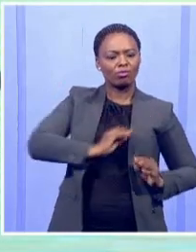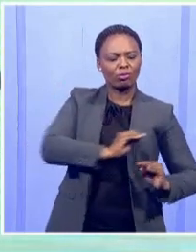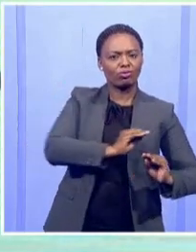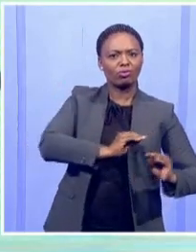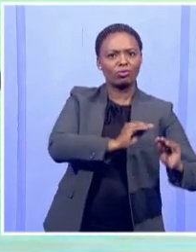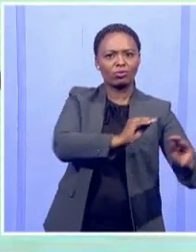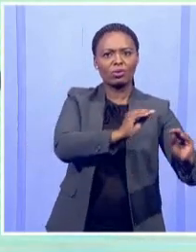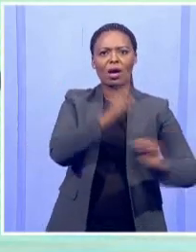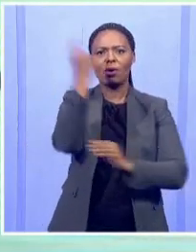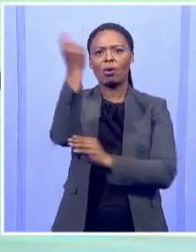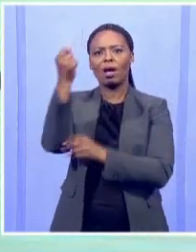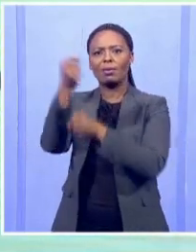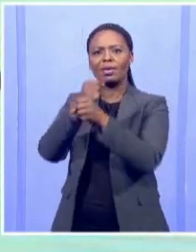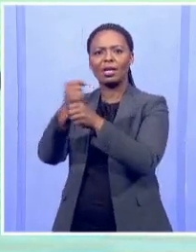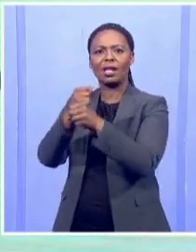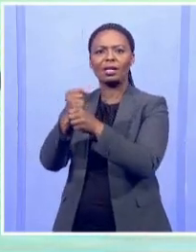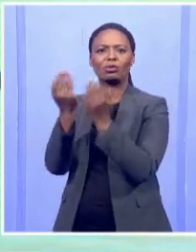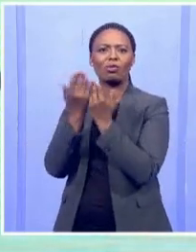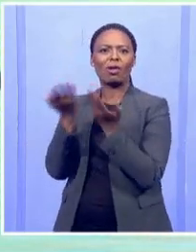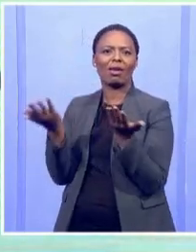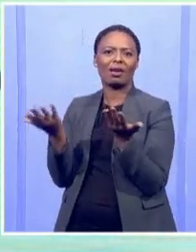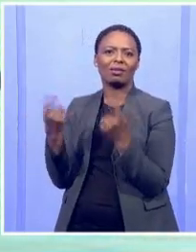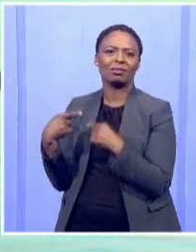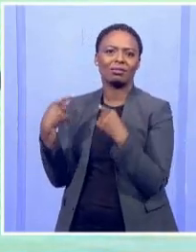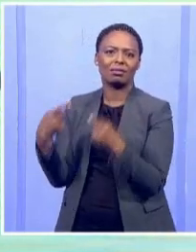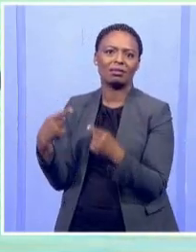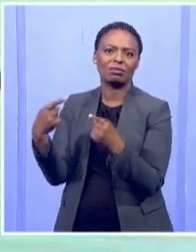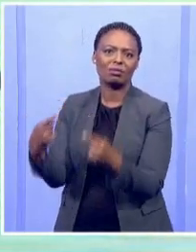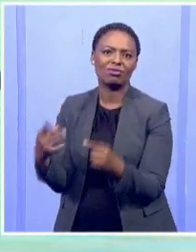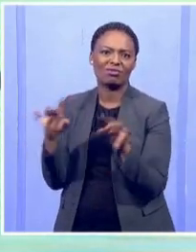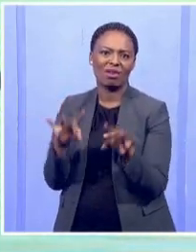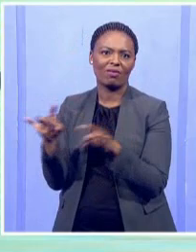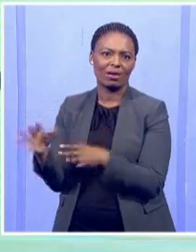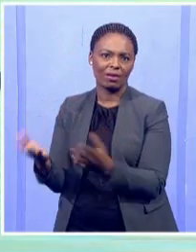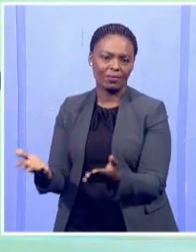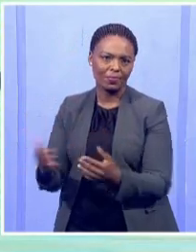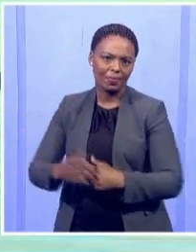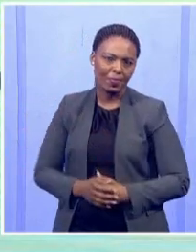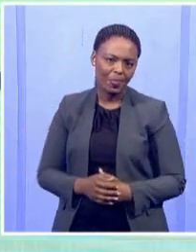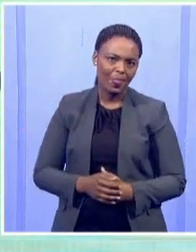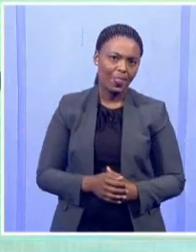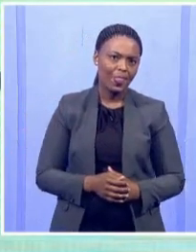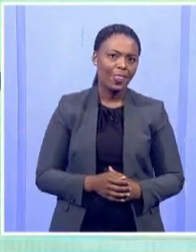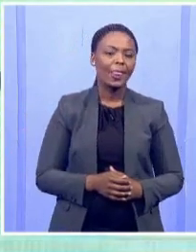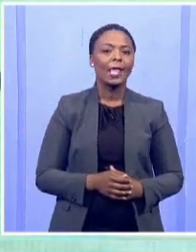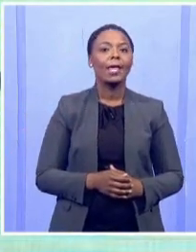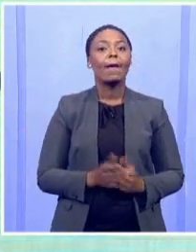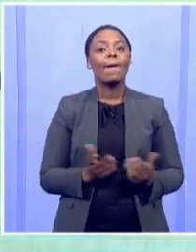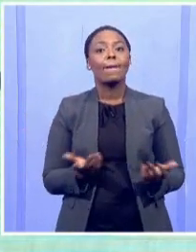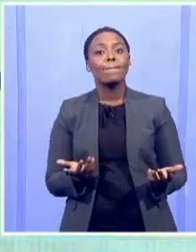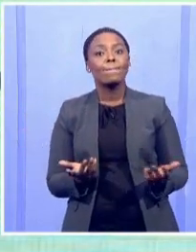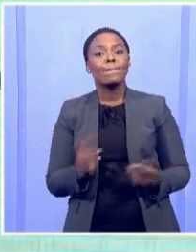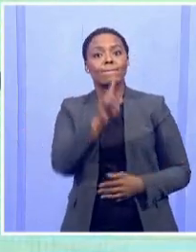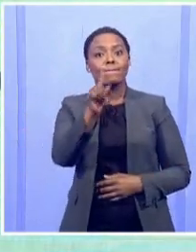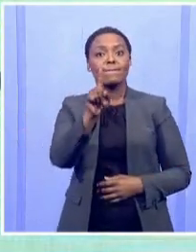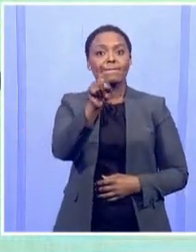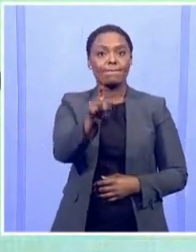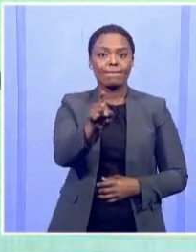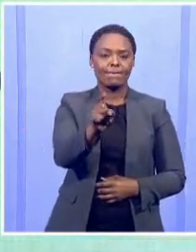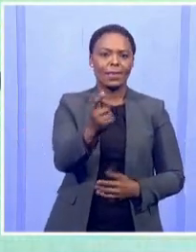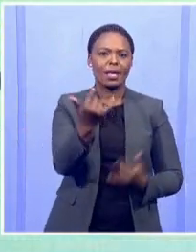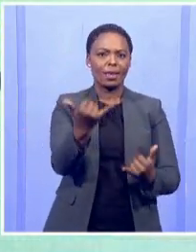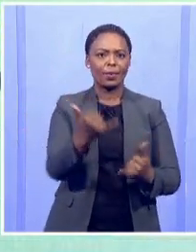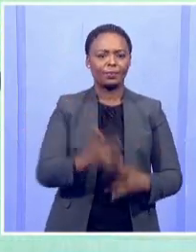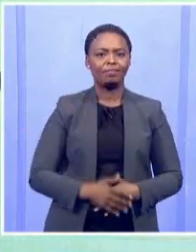medical schools struggle in this respect. The question then is learning